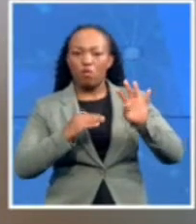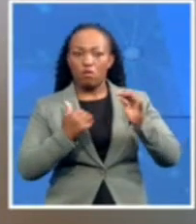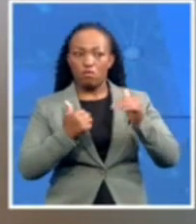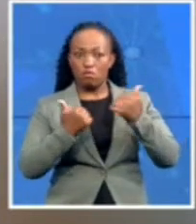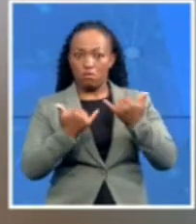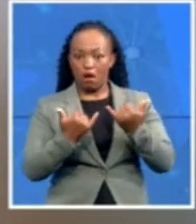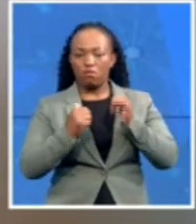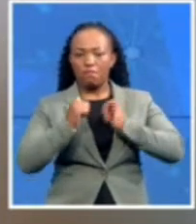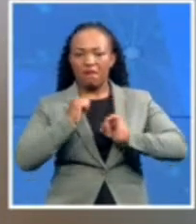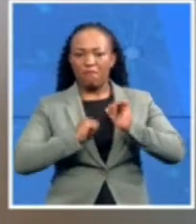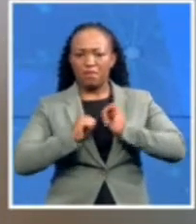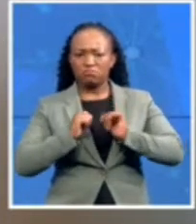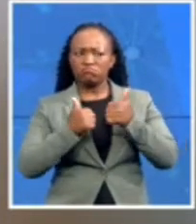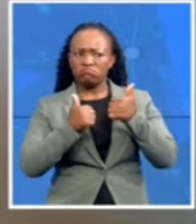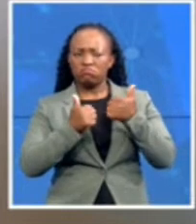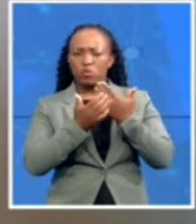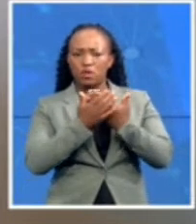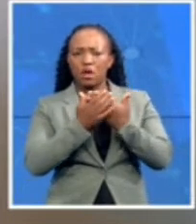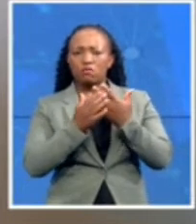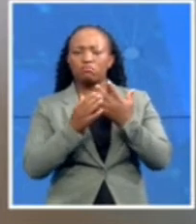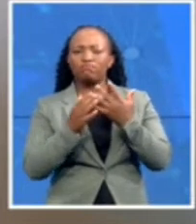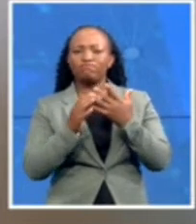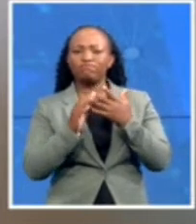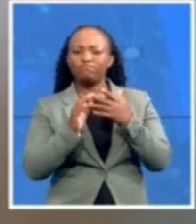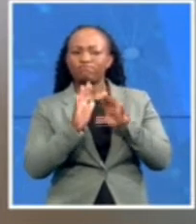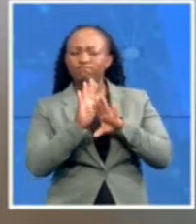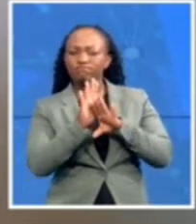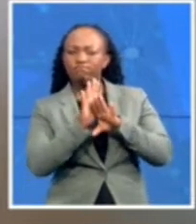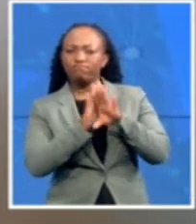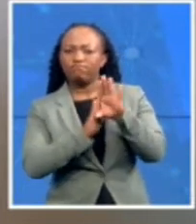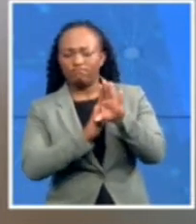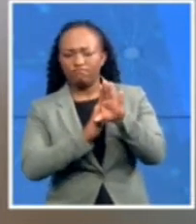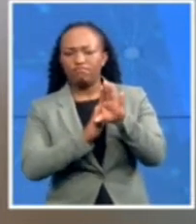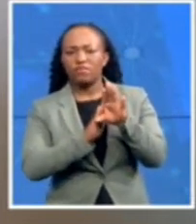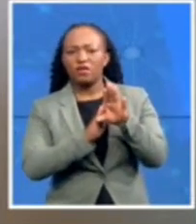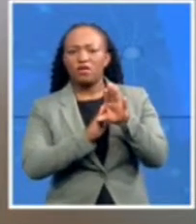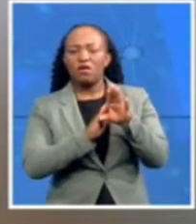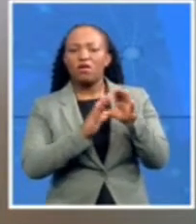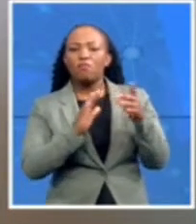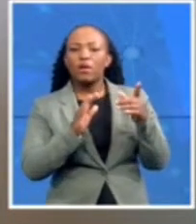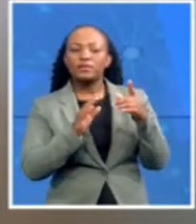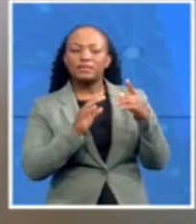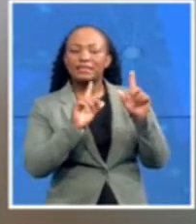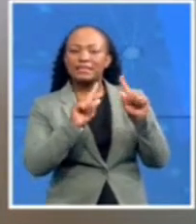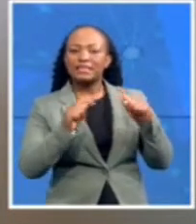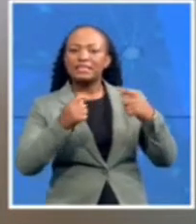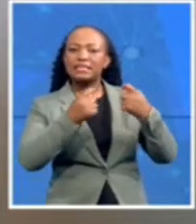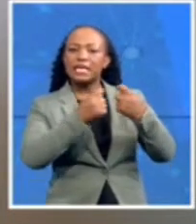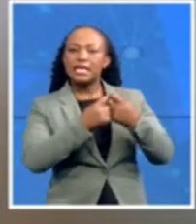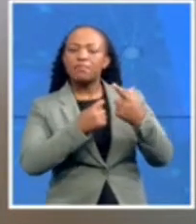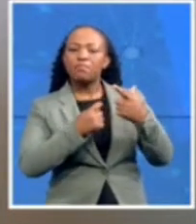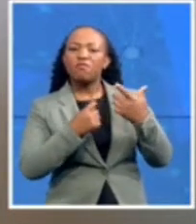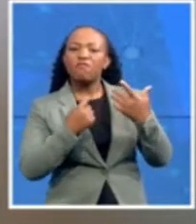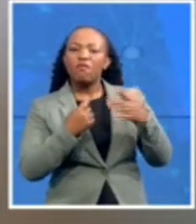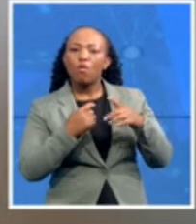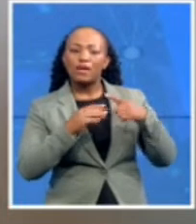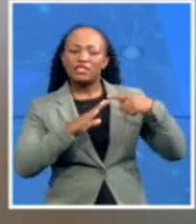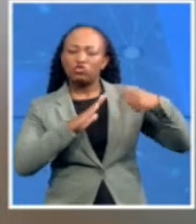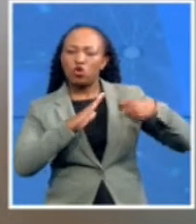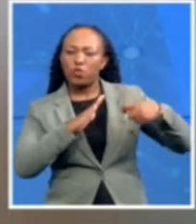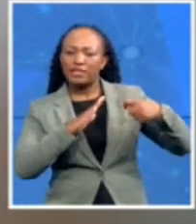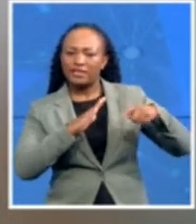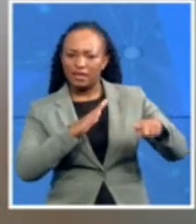those partial load losses by our generation team. That leaves us with a total unplanned